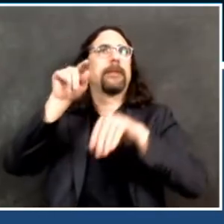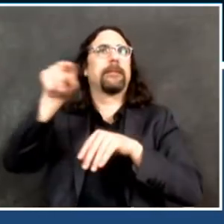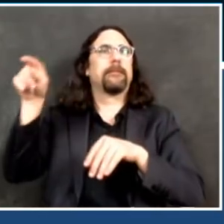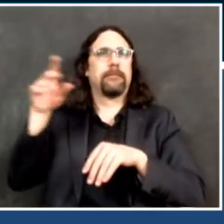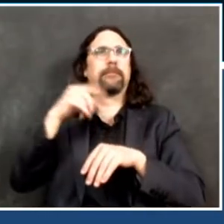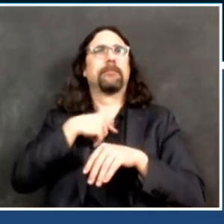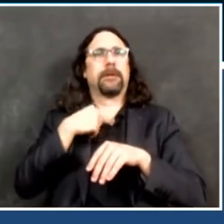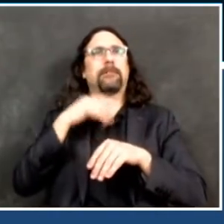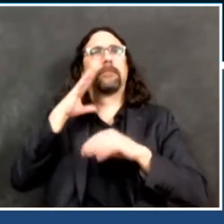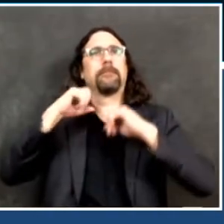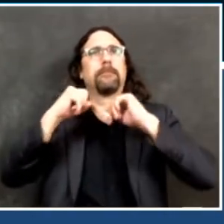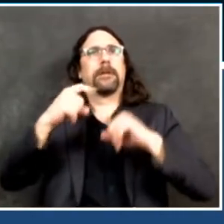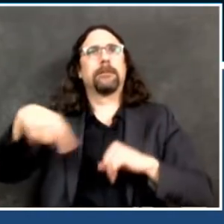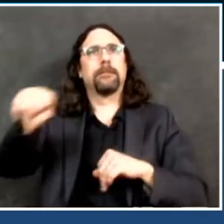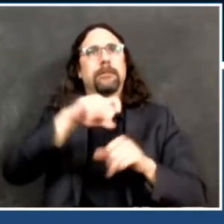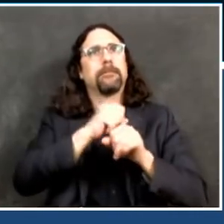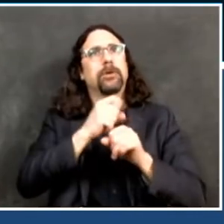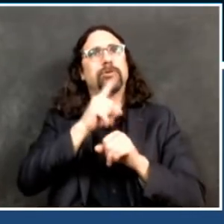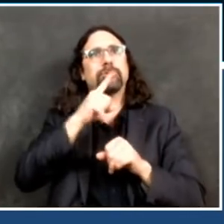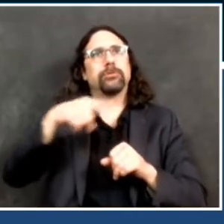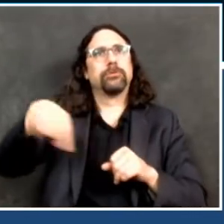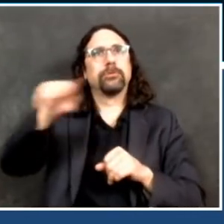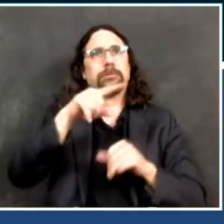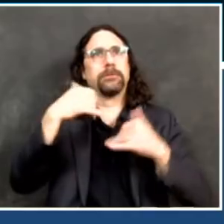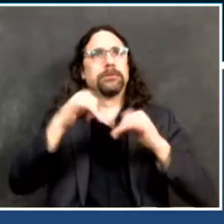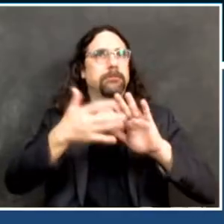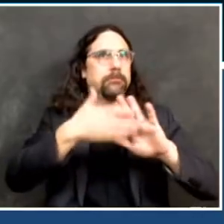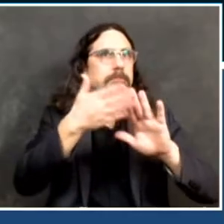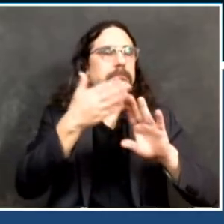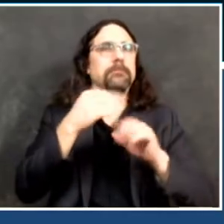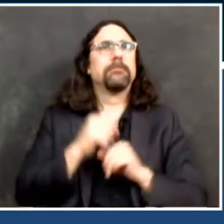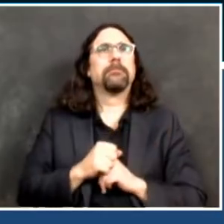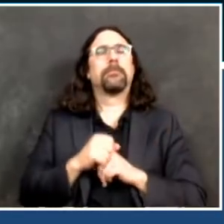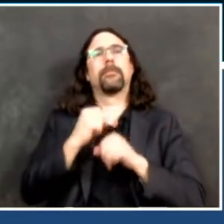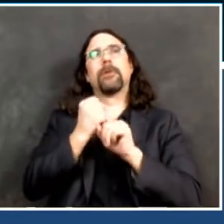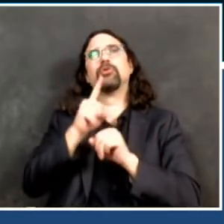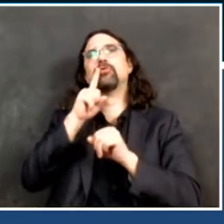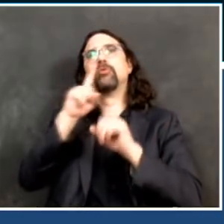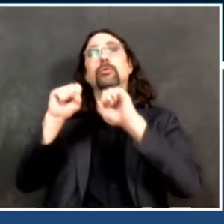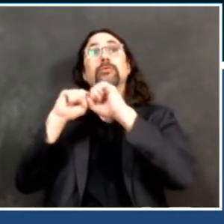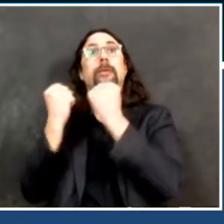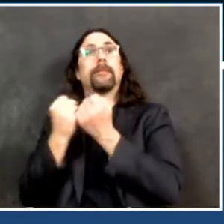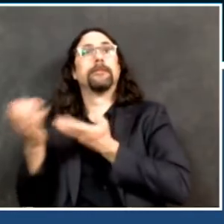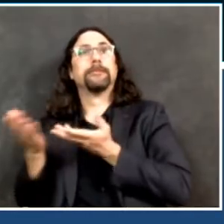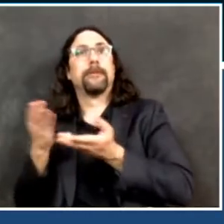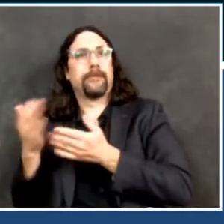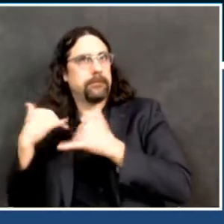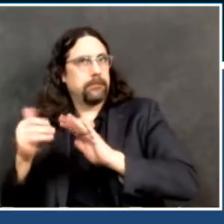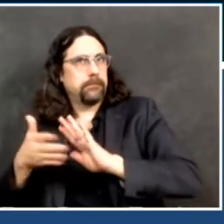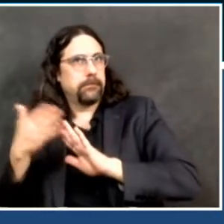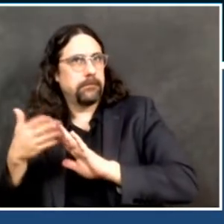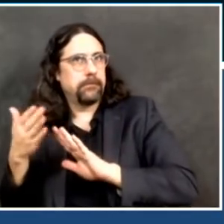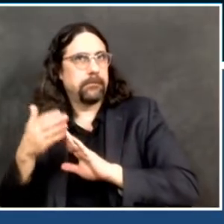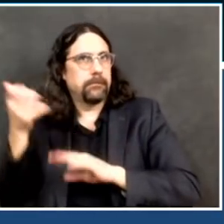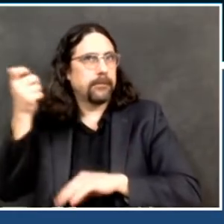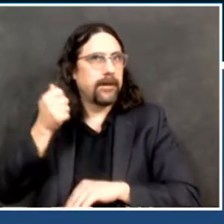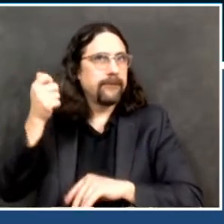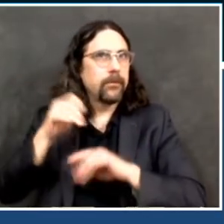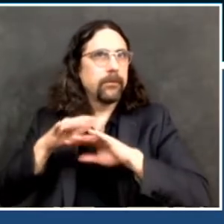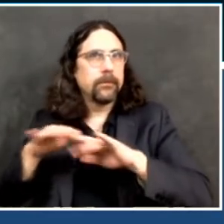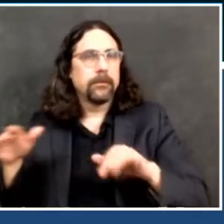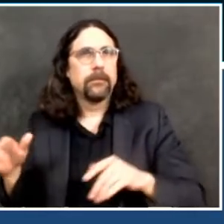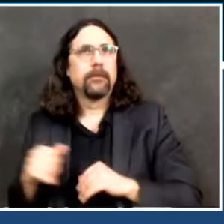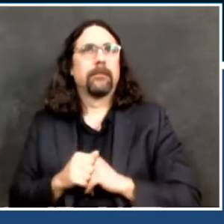directly enroll New Yorkers, because it will give us an opportunity not only to make sure they're getting food, but making sure that we are addressing any other needs that they